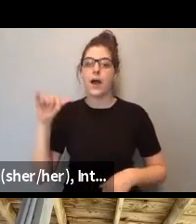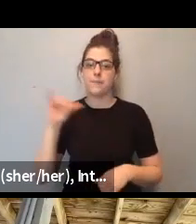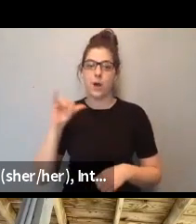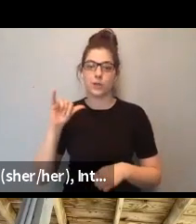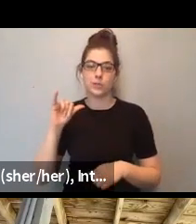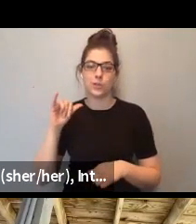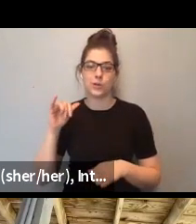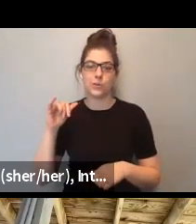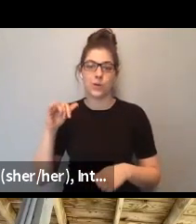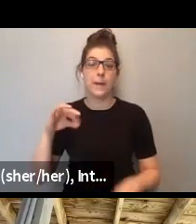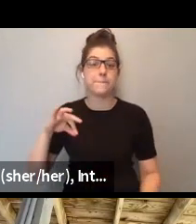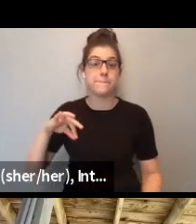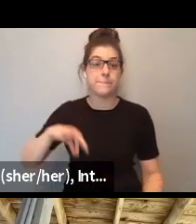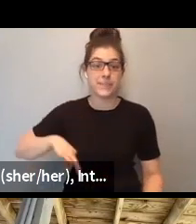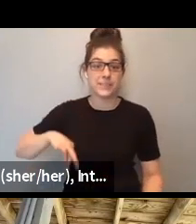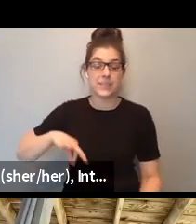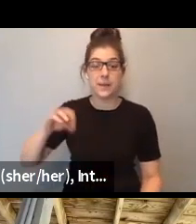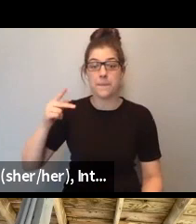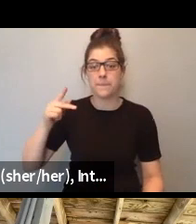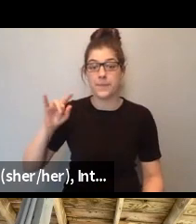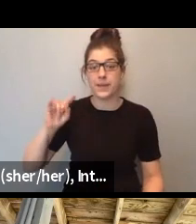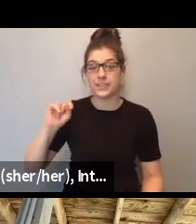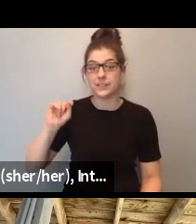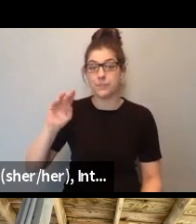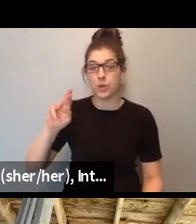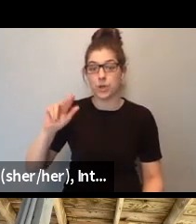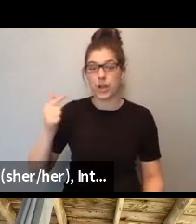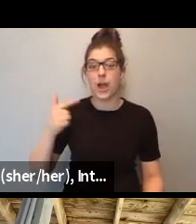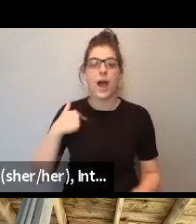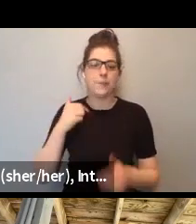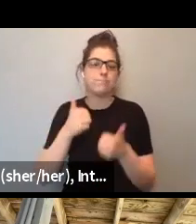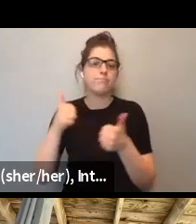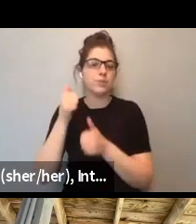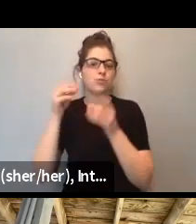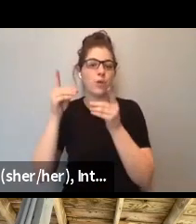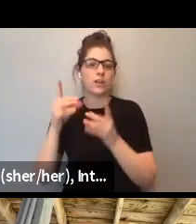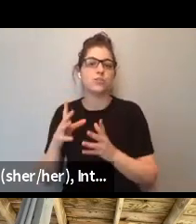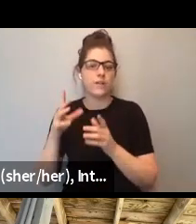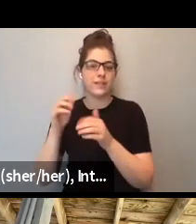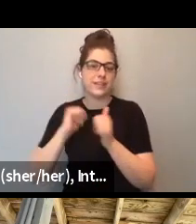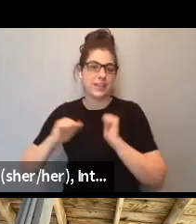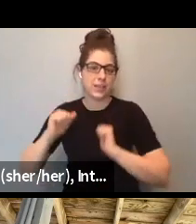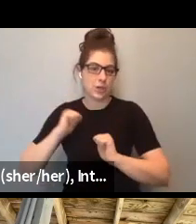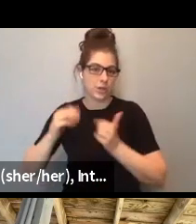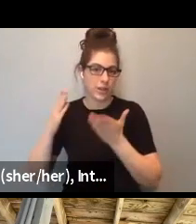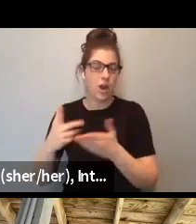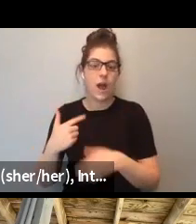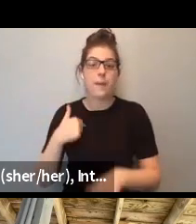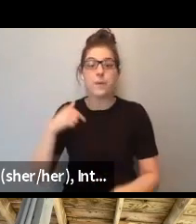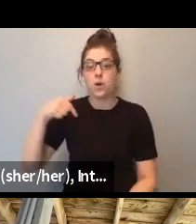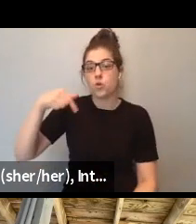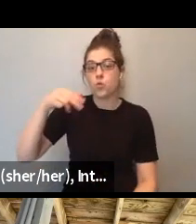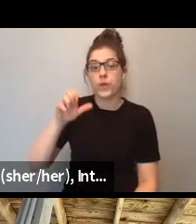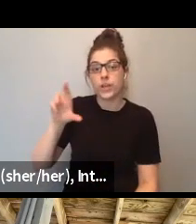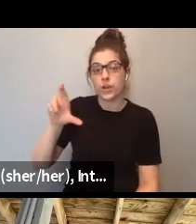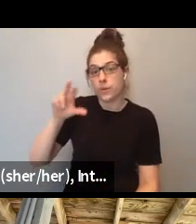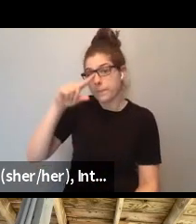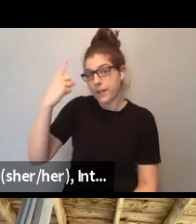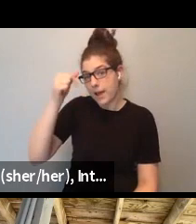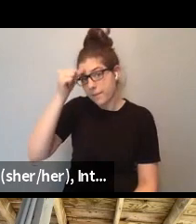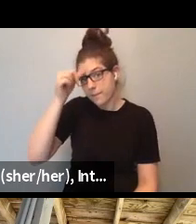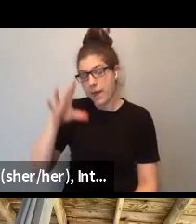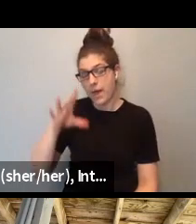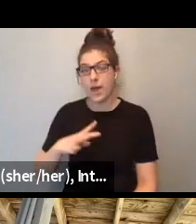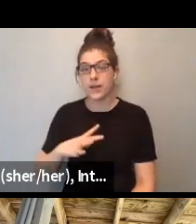the new executive director of the Kelly Stringham Theater and also a performer. I am a queer black man,